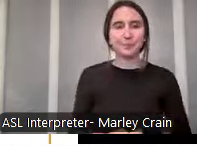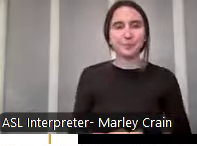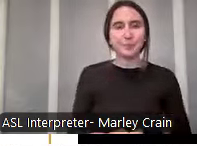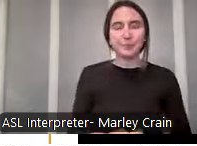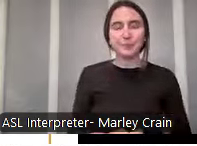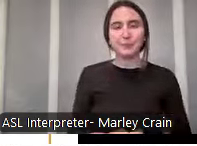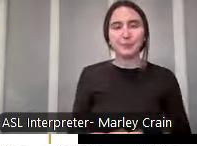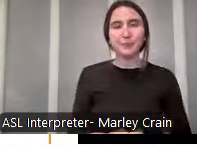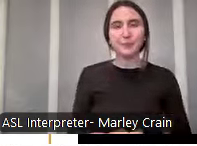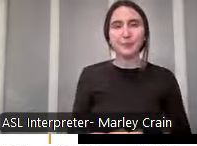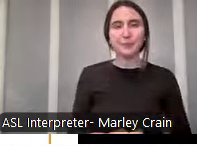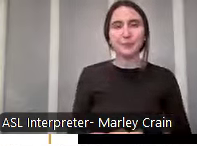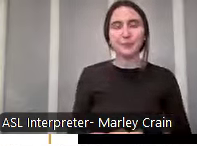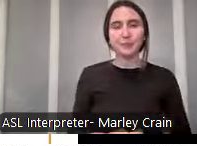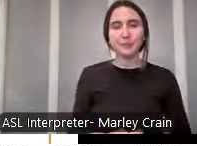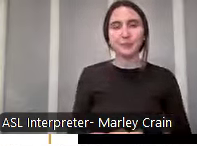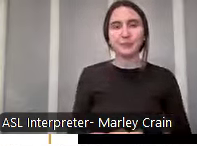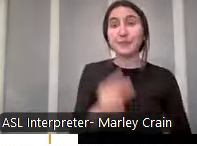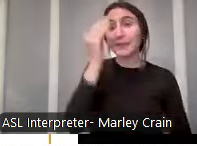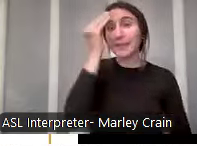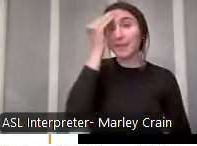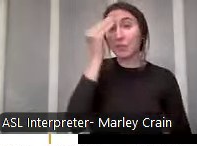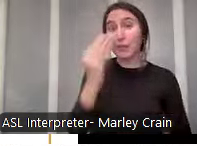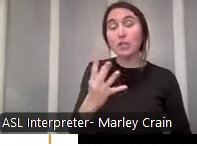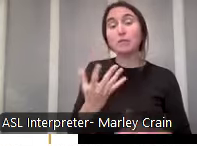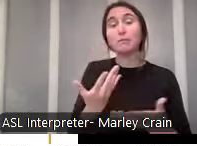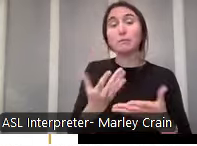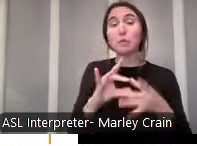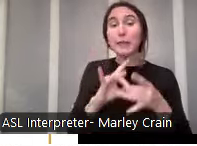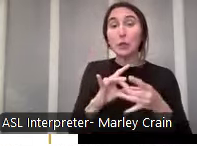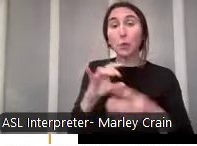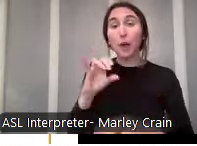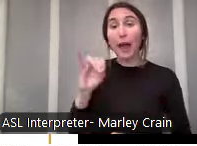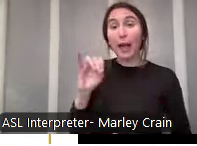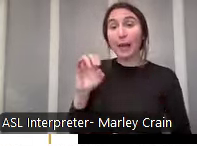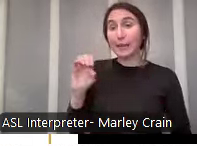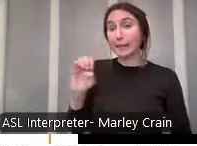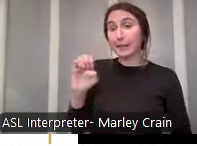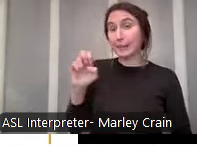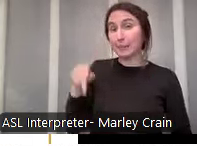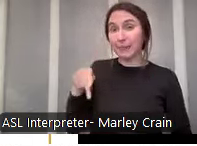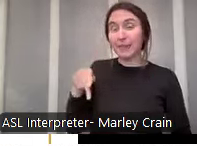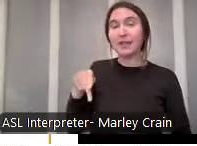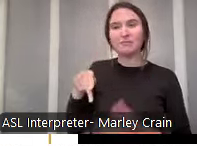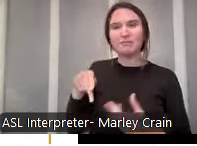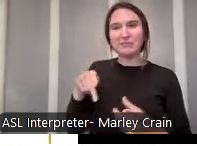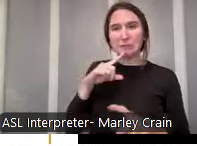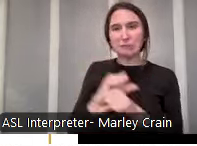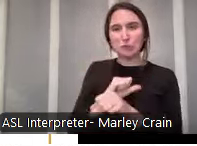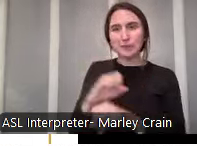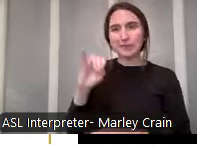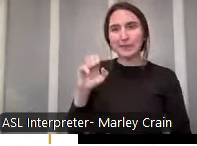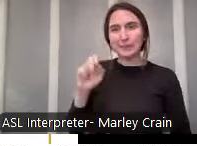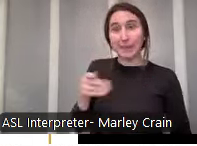You can find out information about your child's IEP. You can't get the actual IEP document there, but you can find